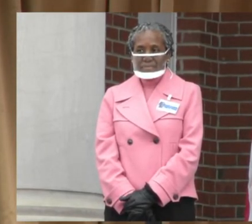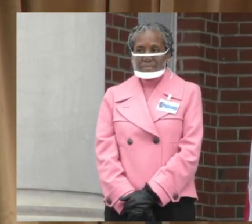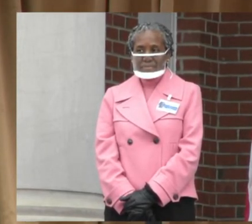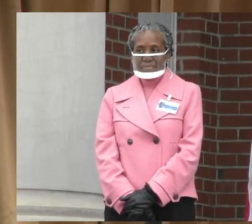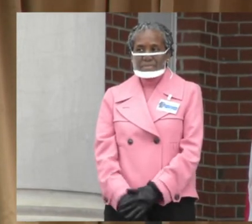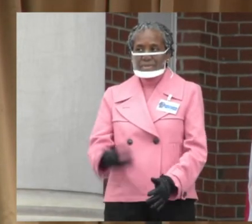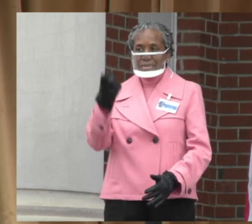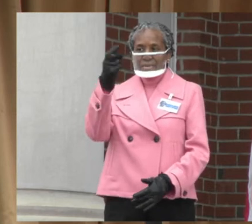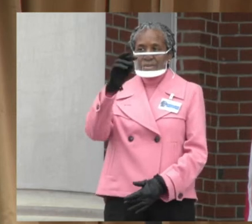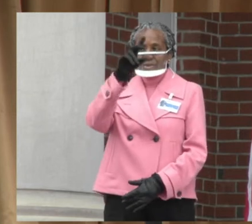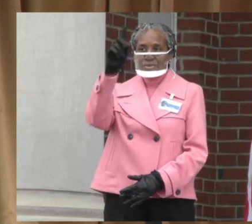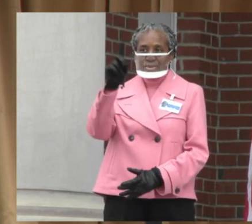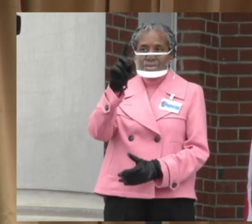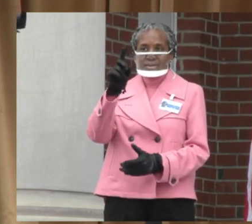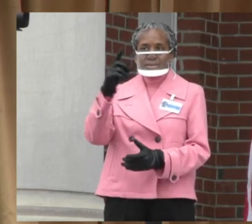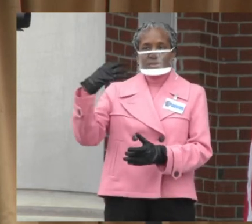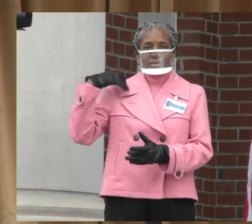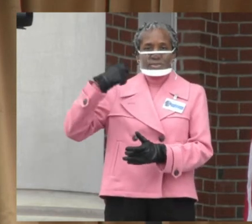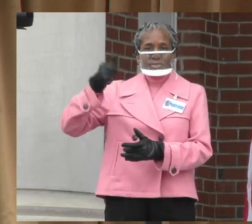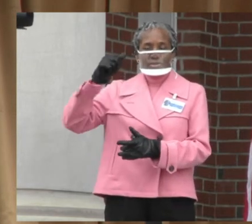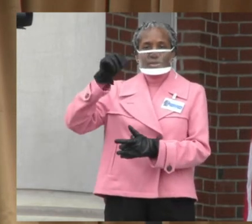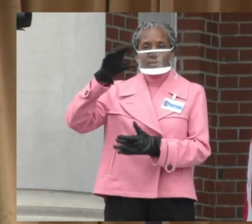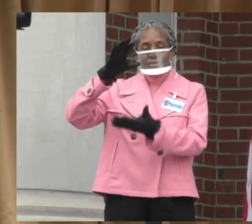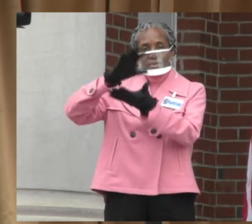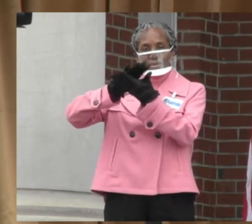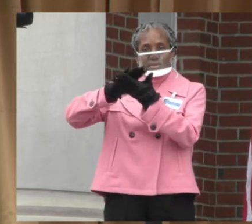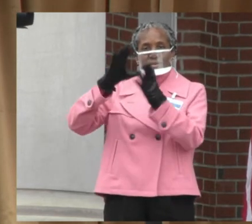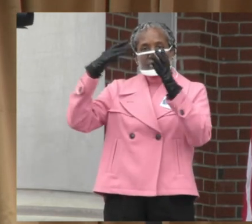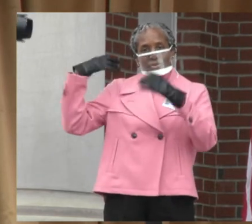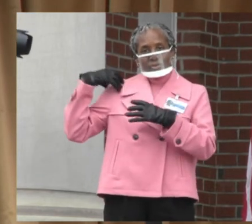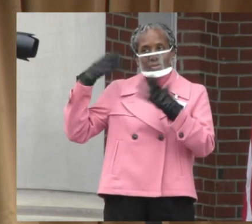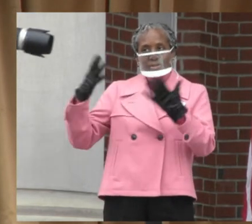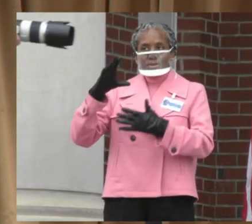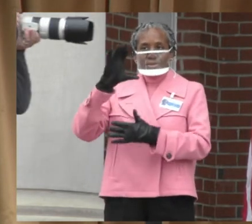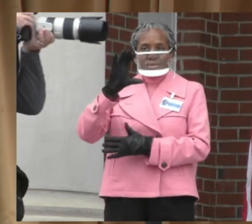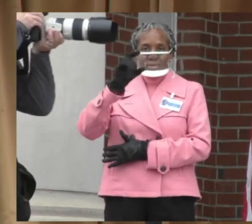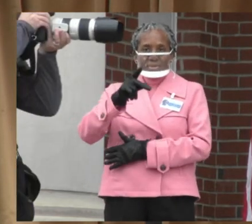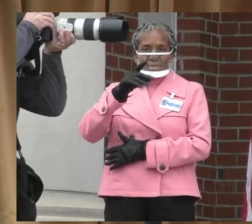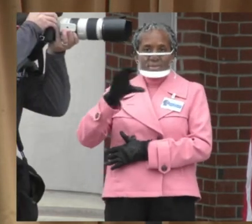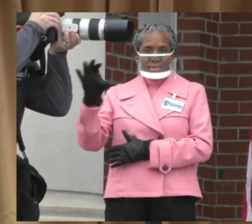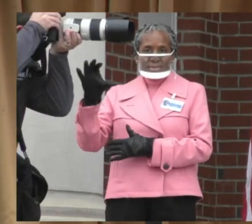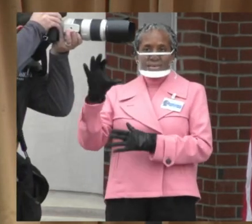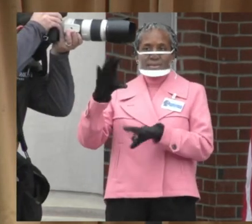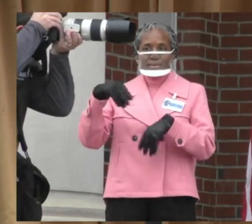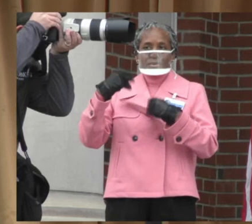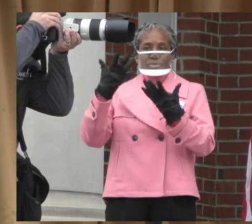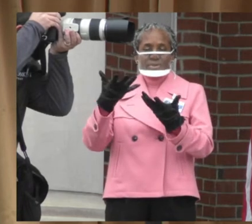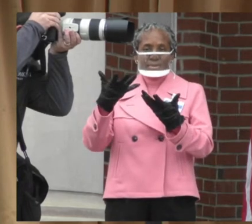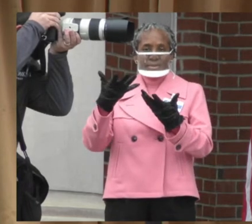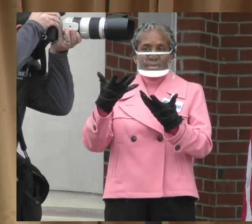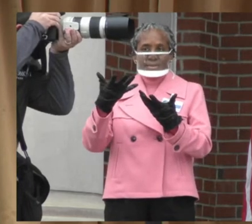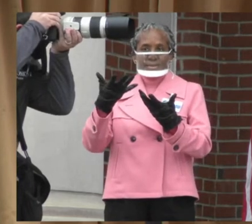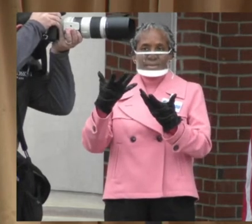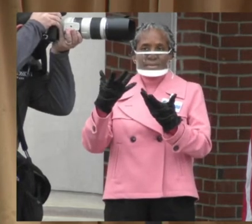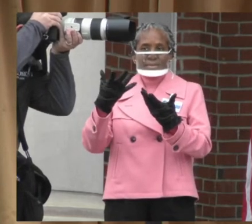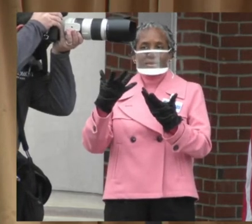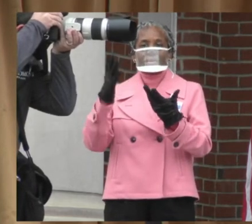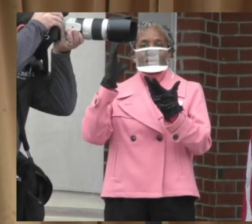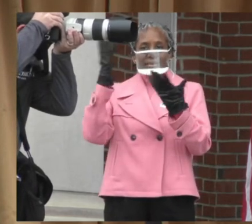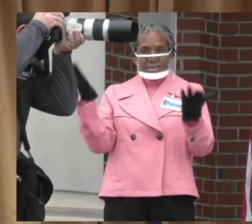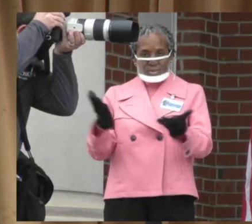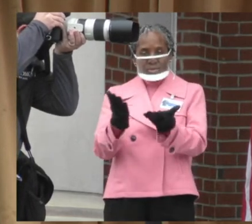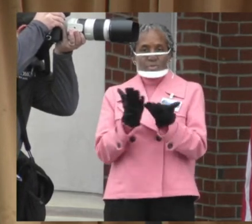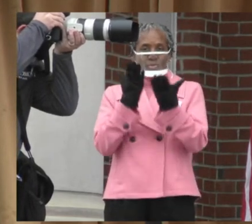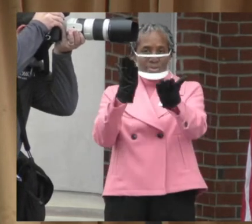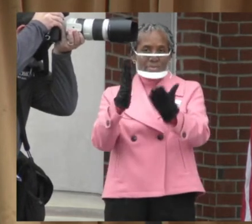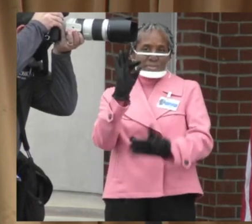Dr. Dietemeyer, as the Chief Academic Officer of Central Piedmont Community College, I present these candidates to you on recommendation